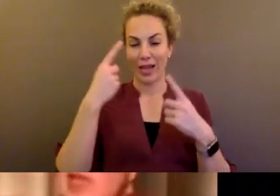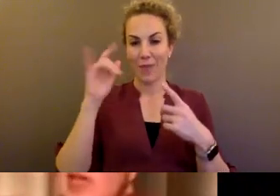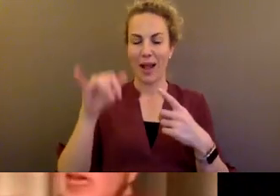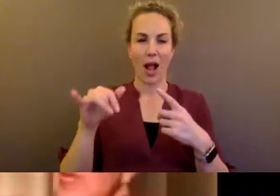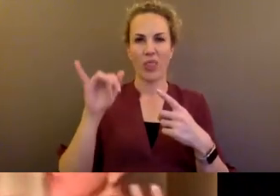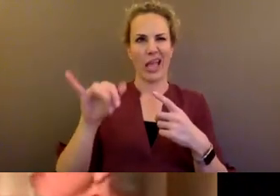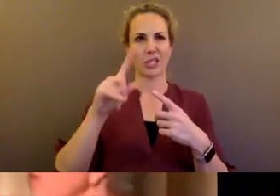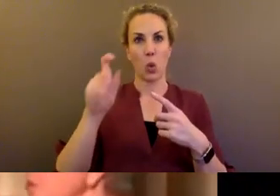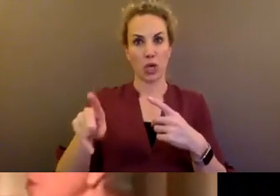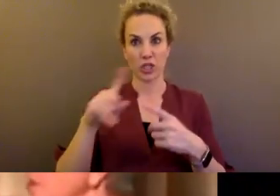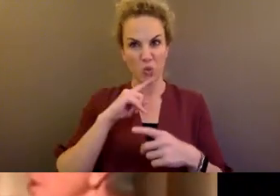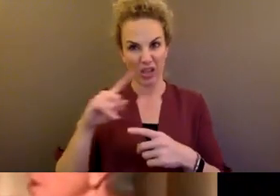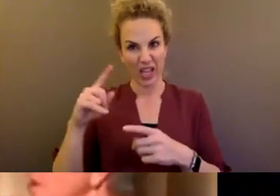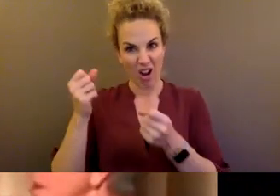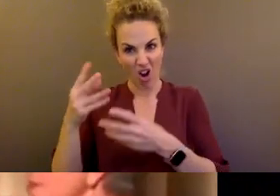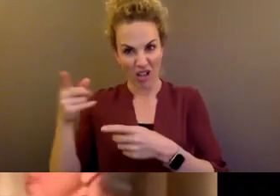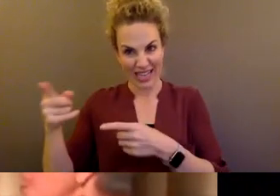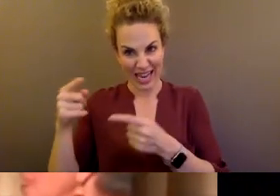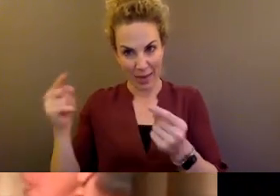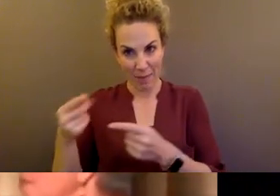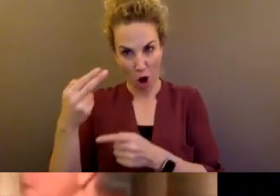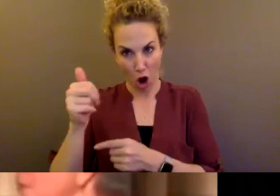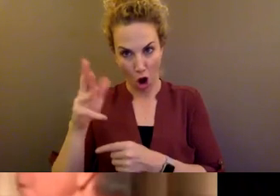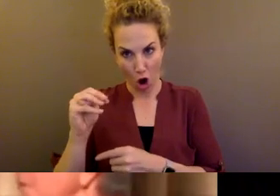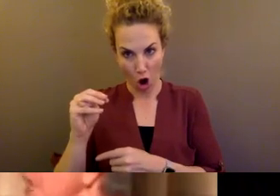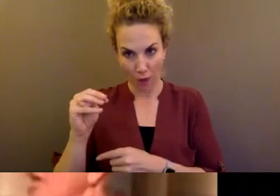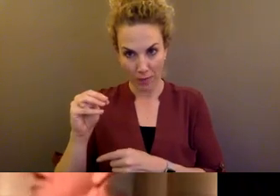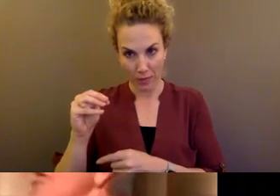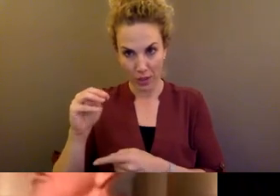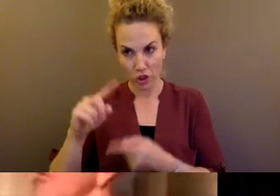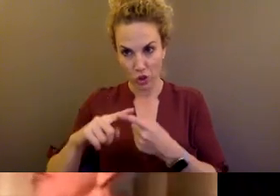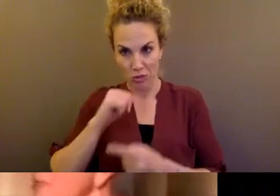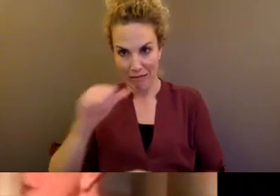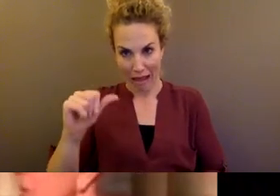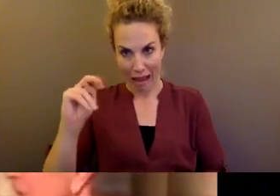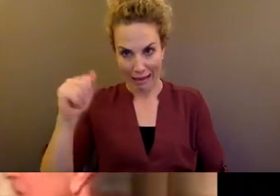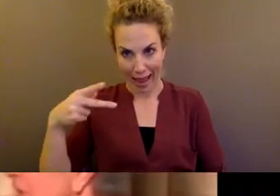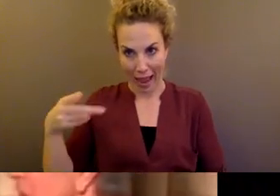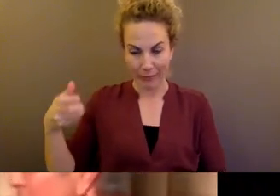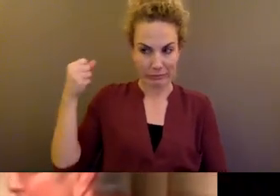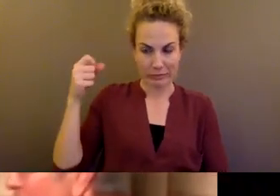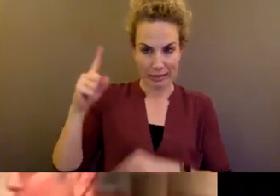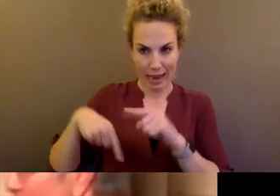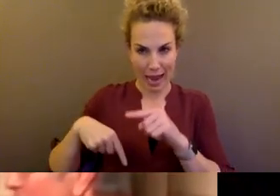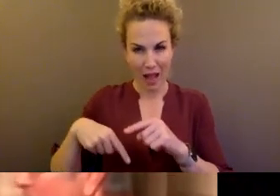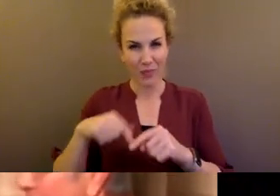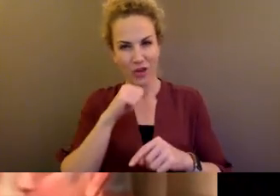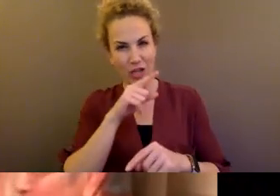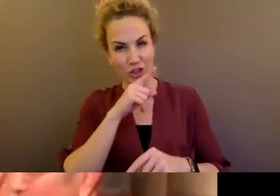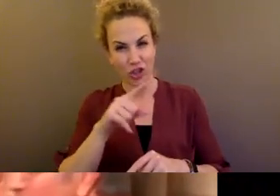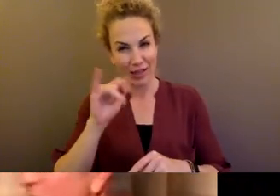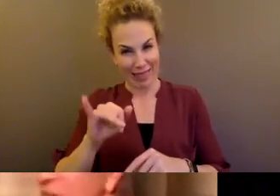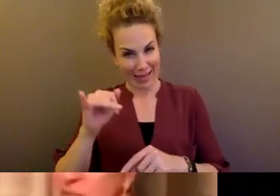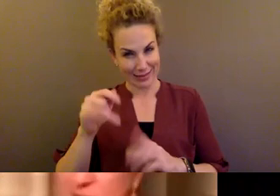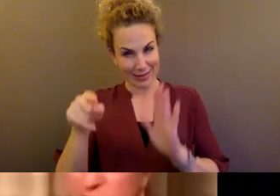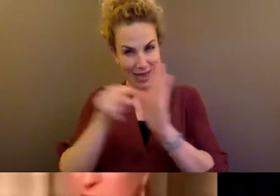the question, is it harmful to Timothy not to nap? And you think maybe it is, but you're not sure, but that's the